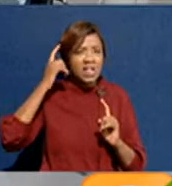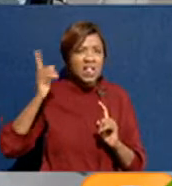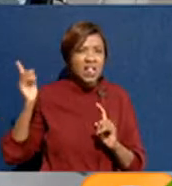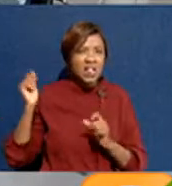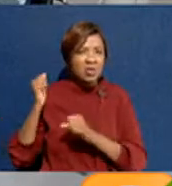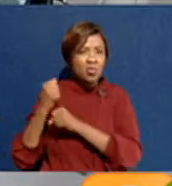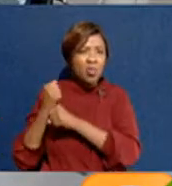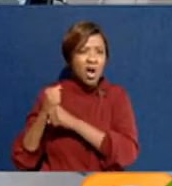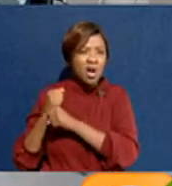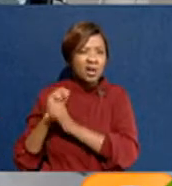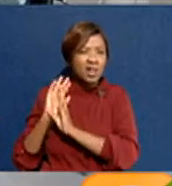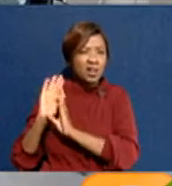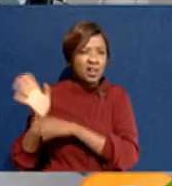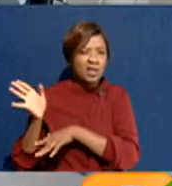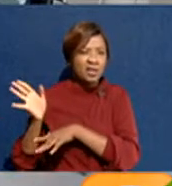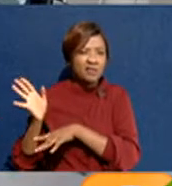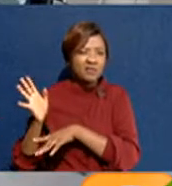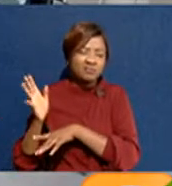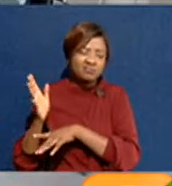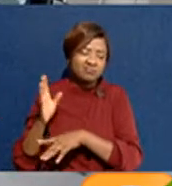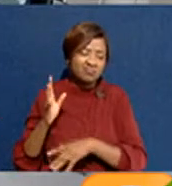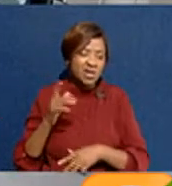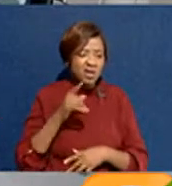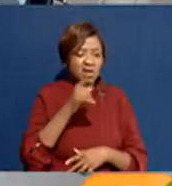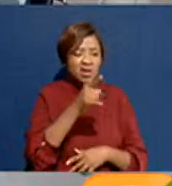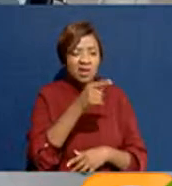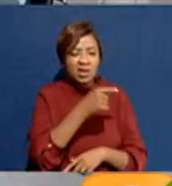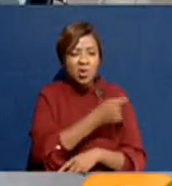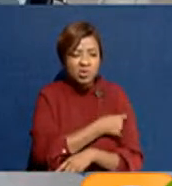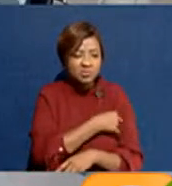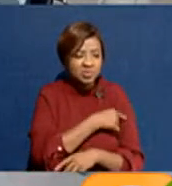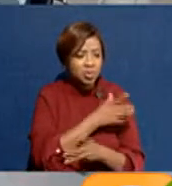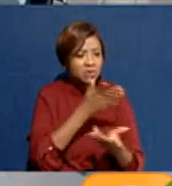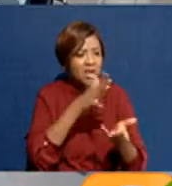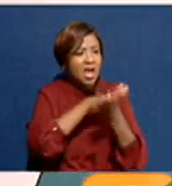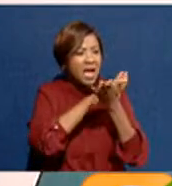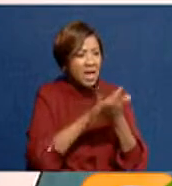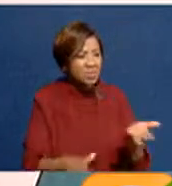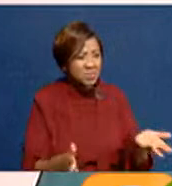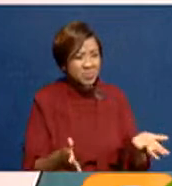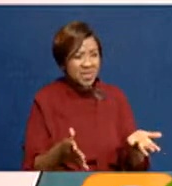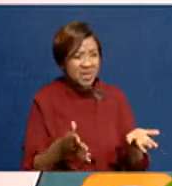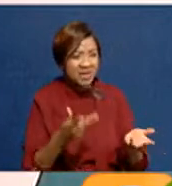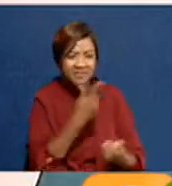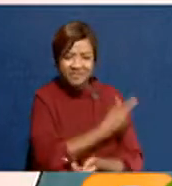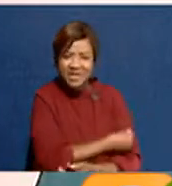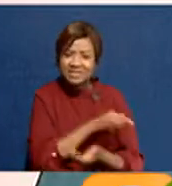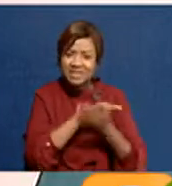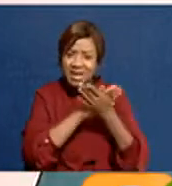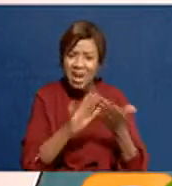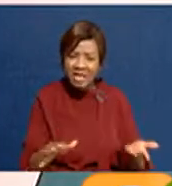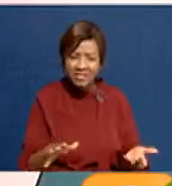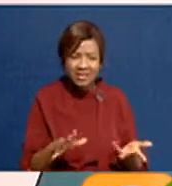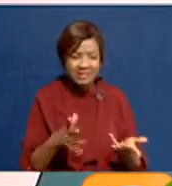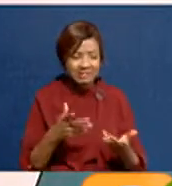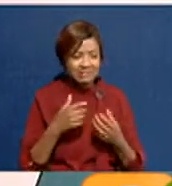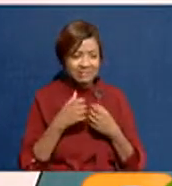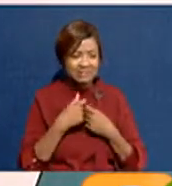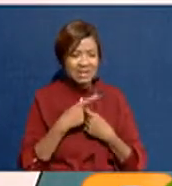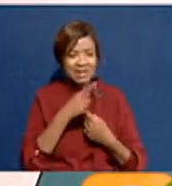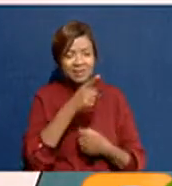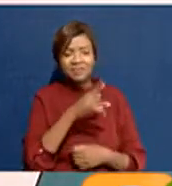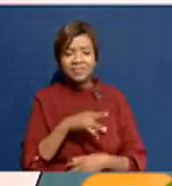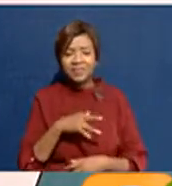clinic, for instance, and for, you know, you come into a case where vaccines probably are not there, they've gone bad, and whatever the case may be. But how can that process